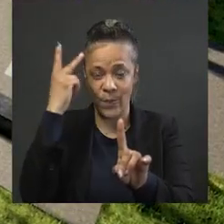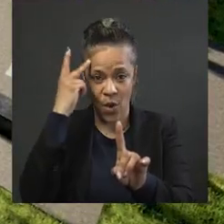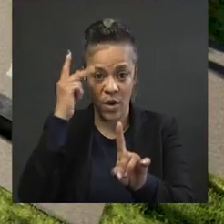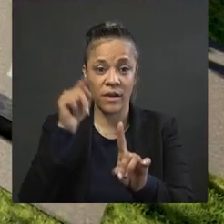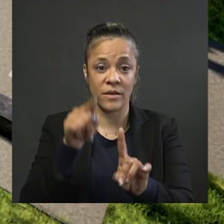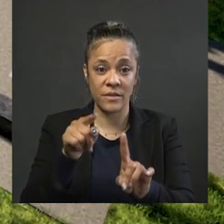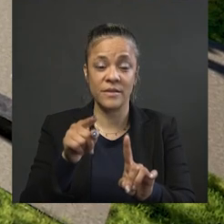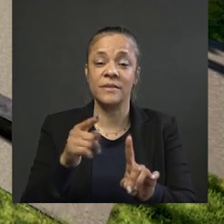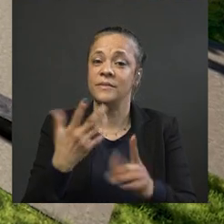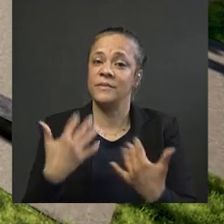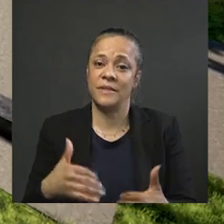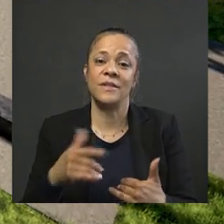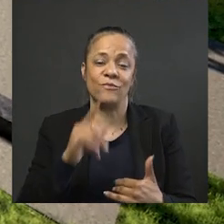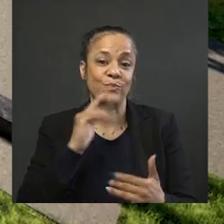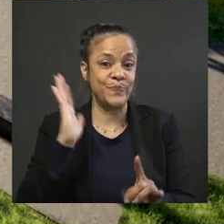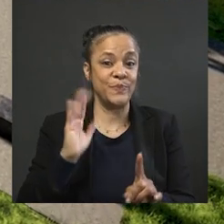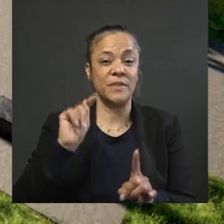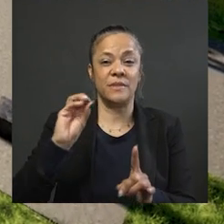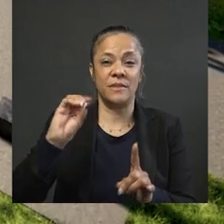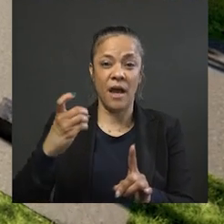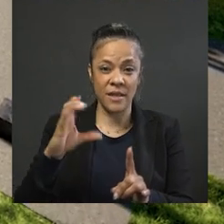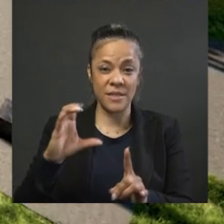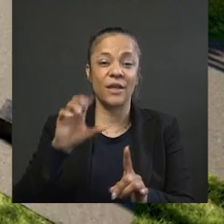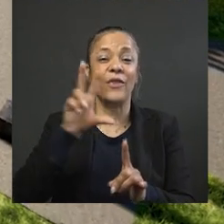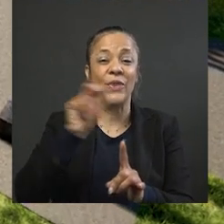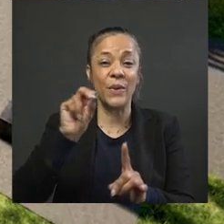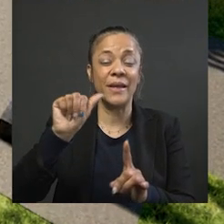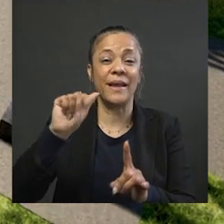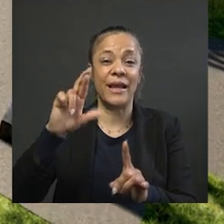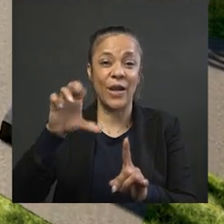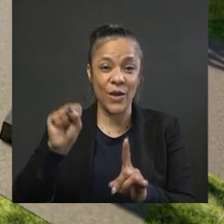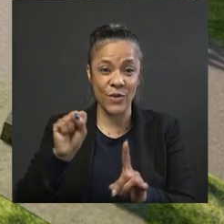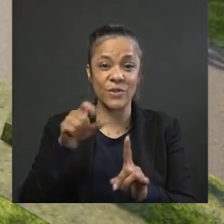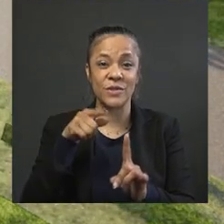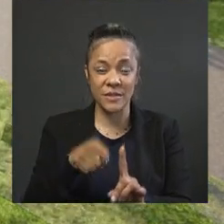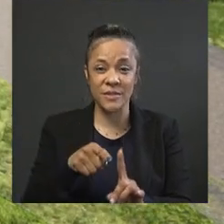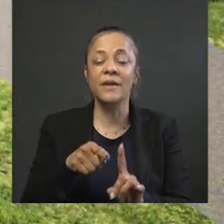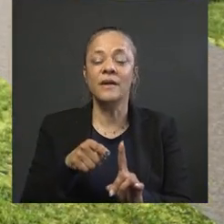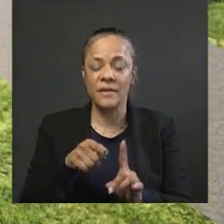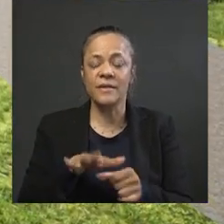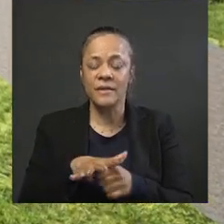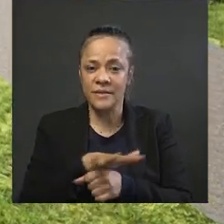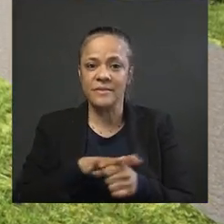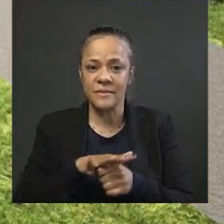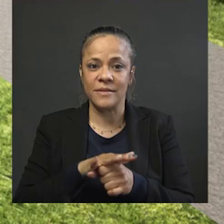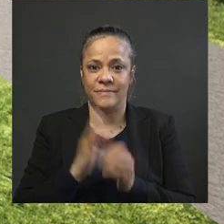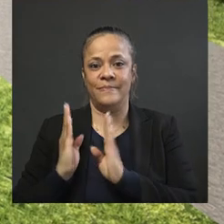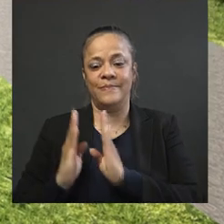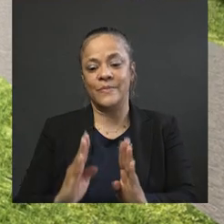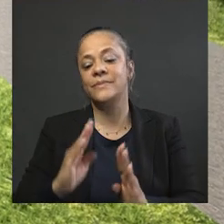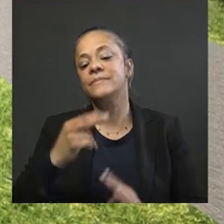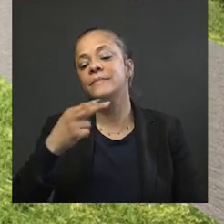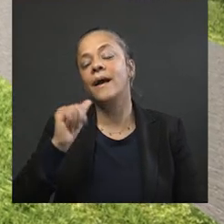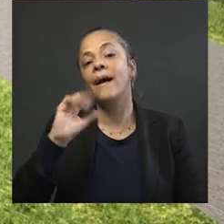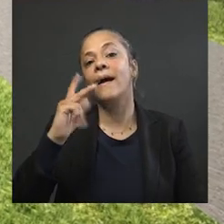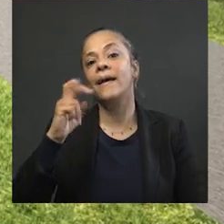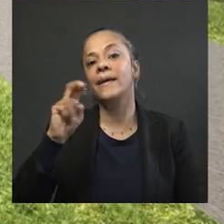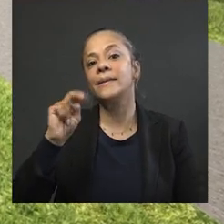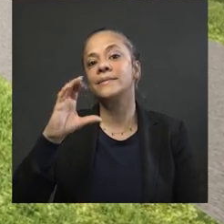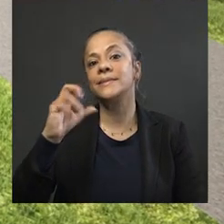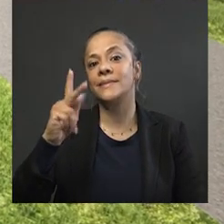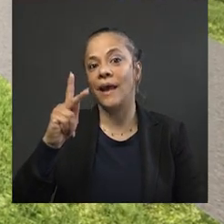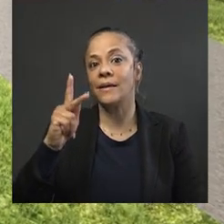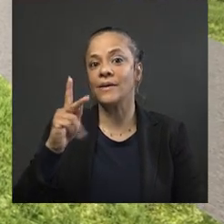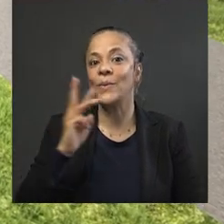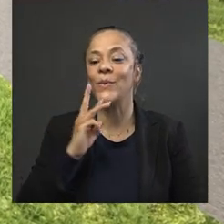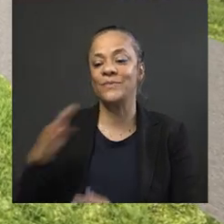a 35-year-old toxic Superfund site into 30 acres of park space with a COVID tree grove memorial along the Hackensack